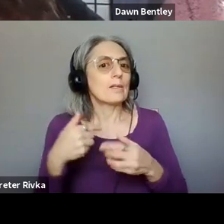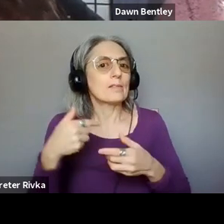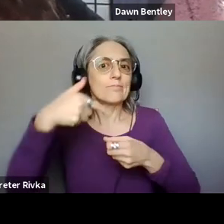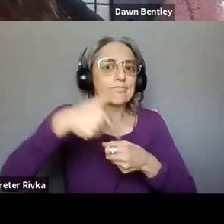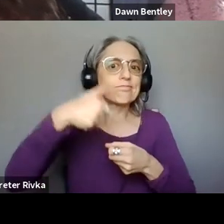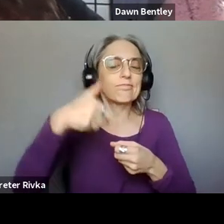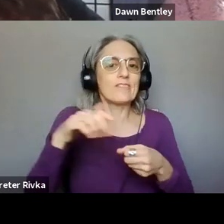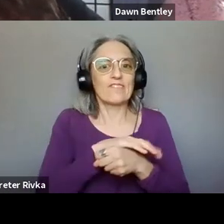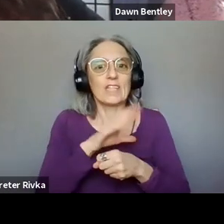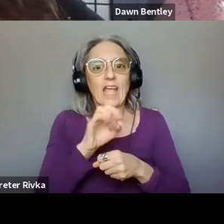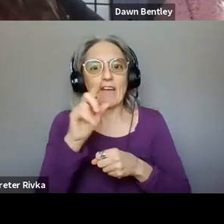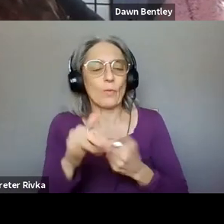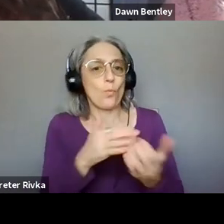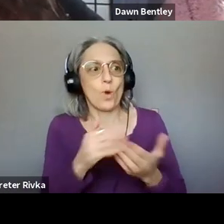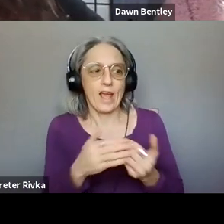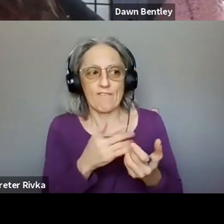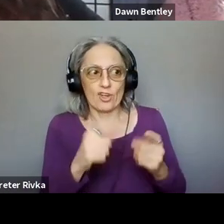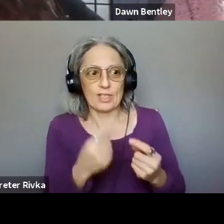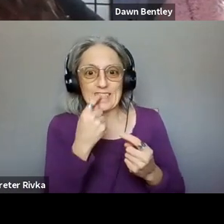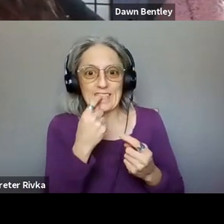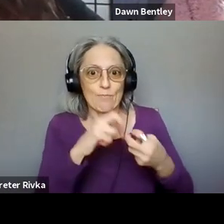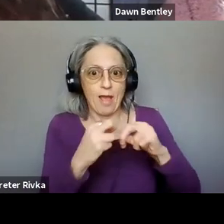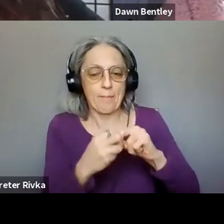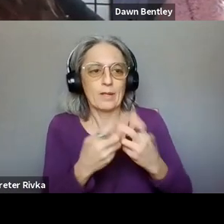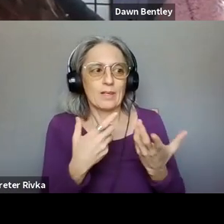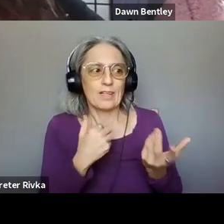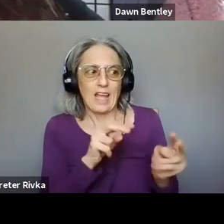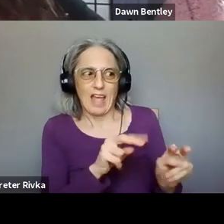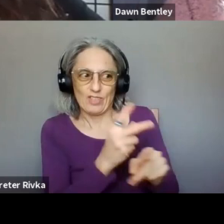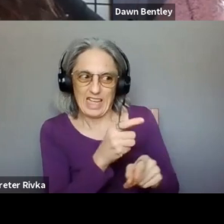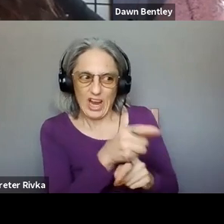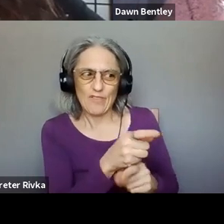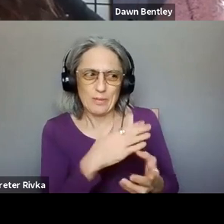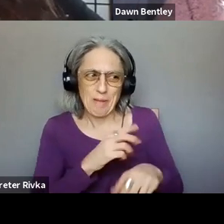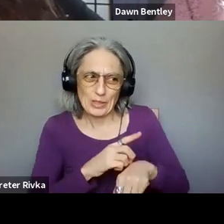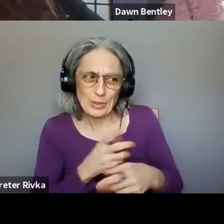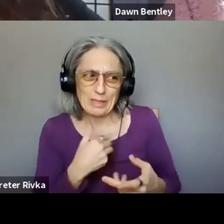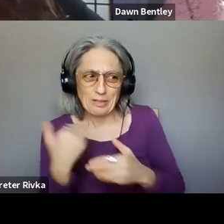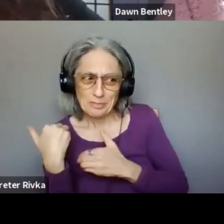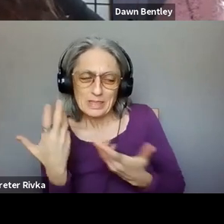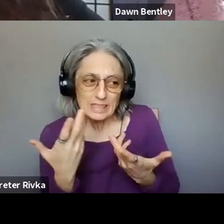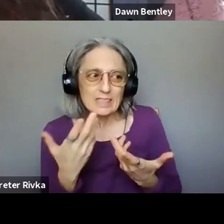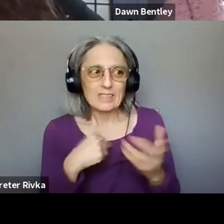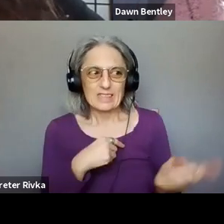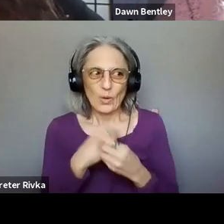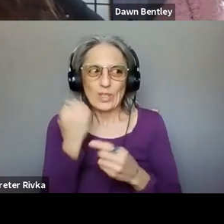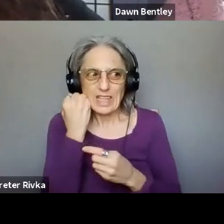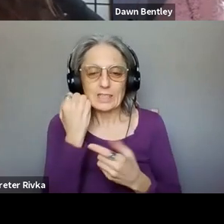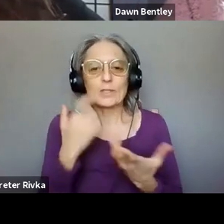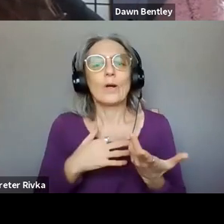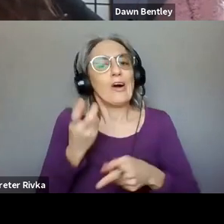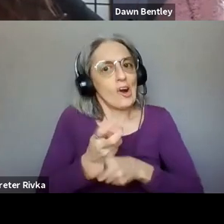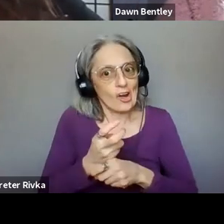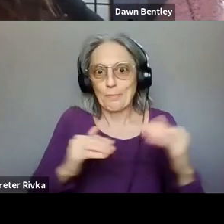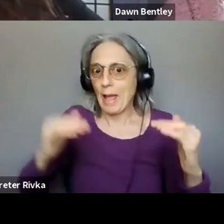whatever, you need to look out for them. It's your duty. So it's a real difficult balancing test sometimes in a lot of areas. And